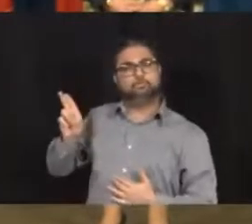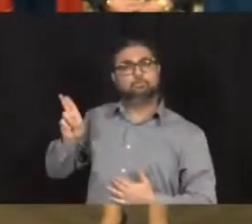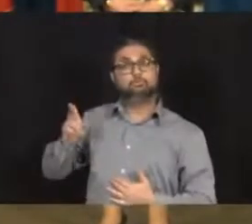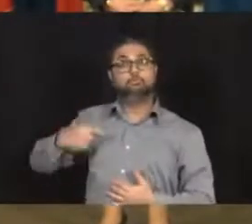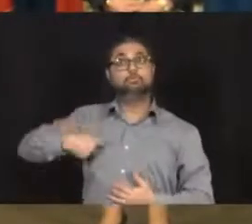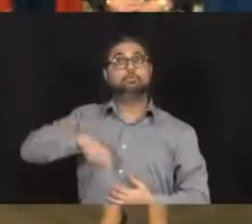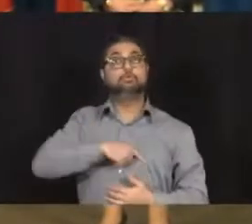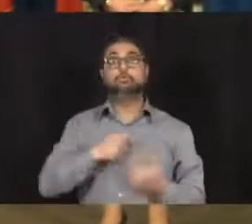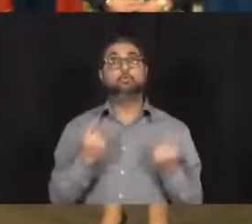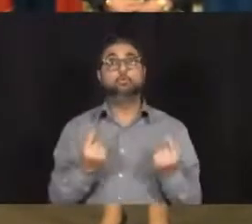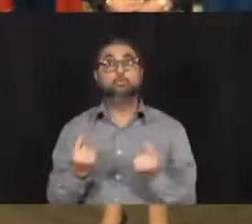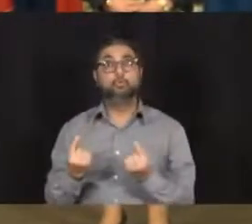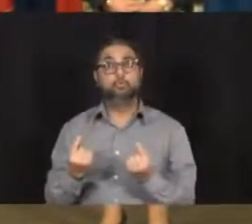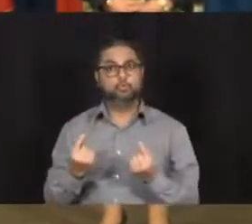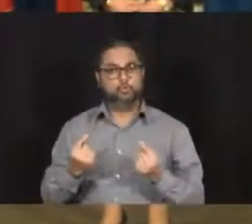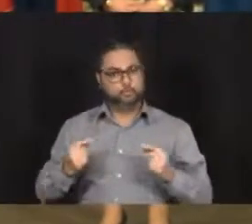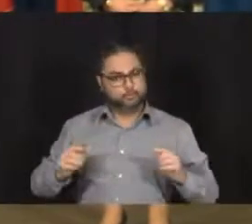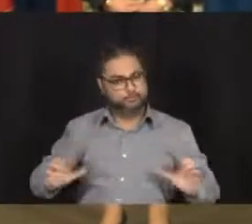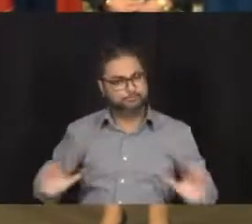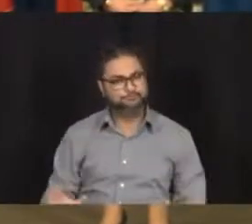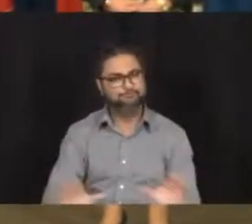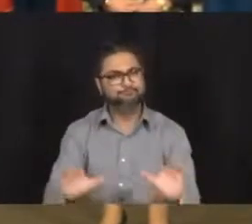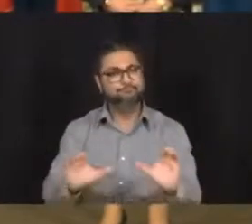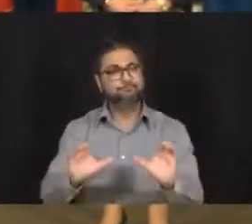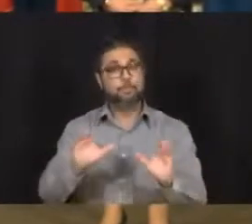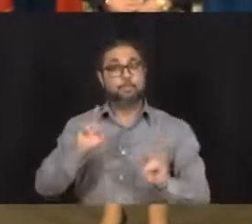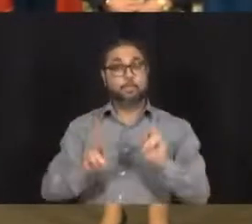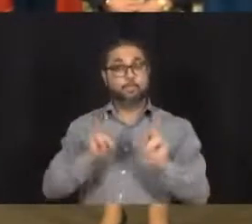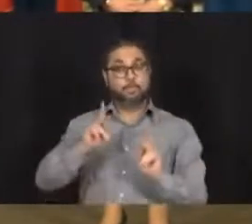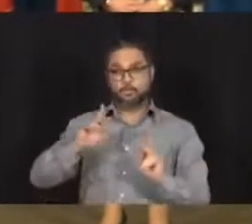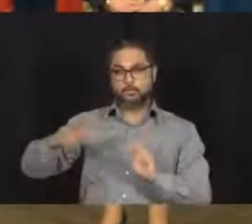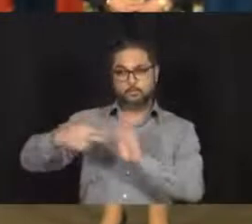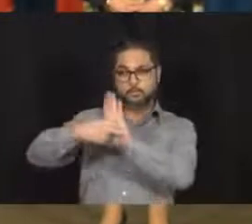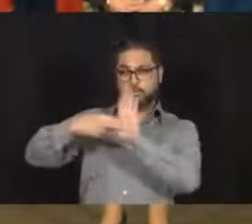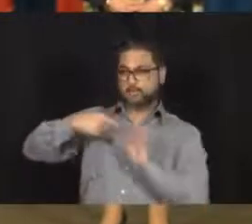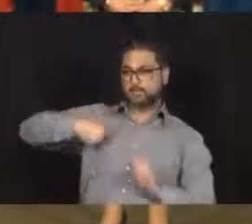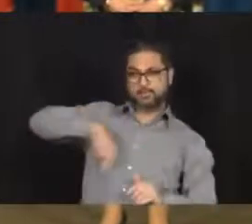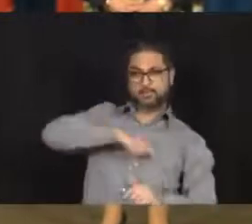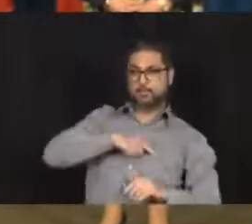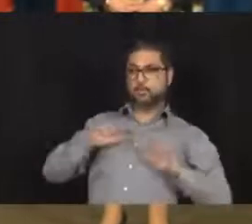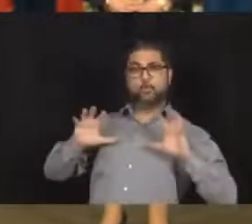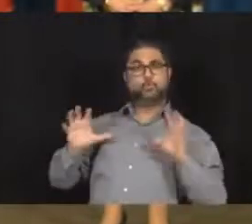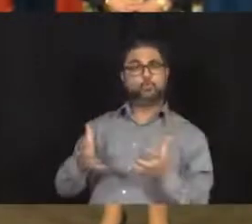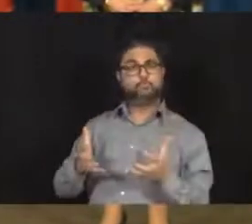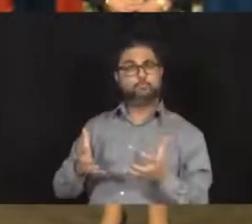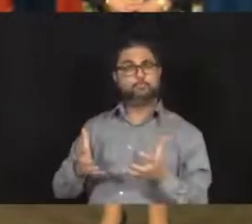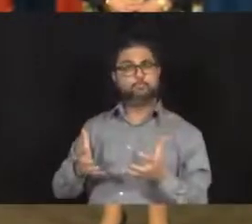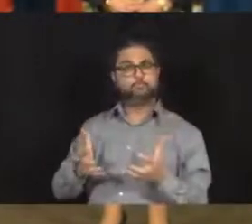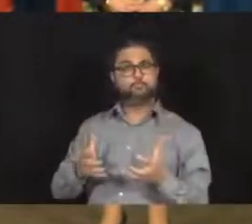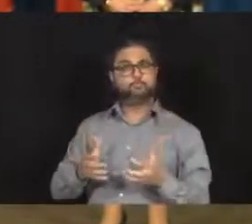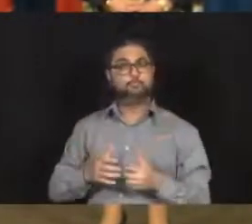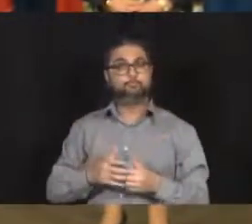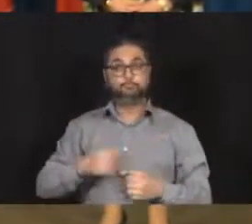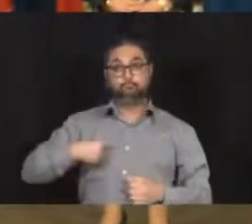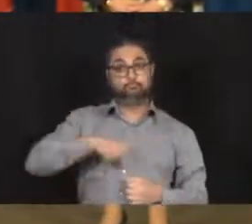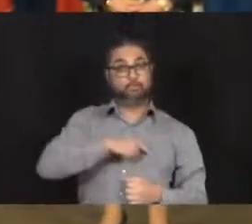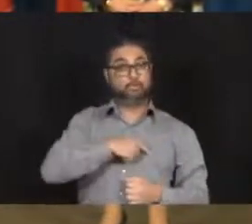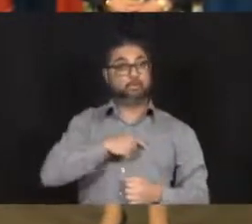will define us. How we rise to the occasion will define us. And if we look